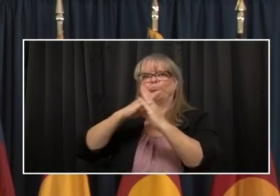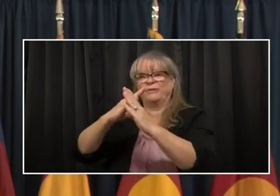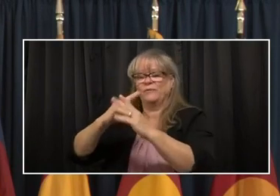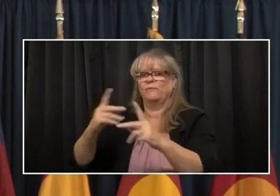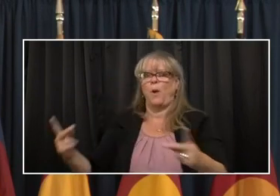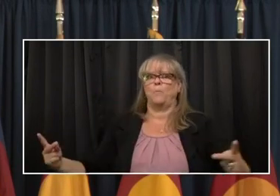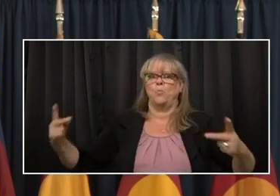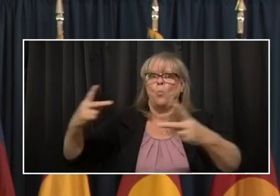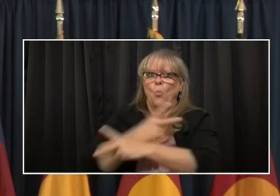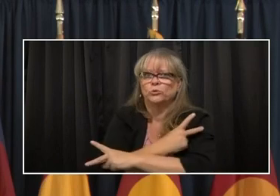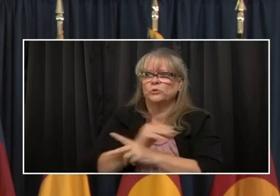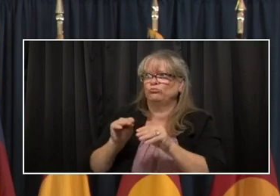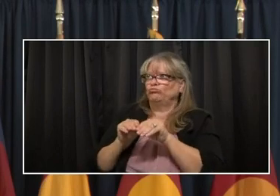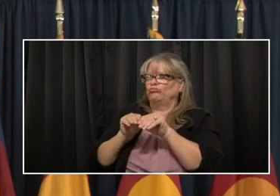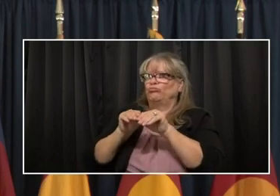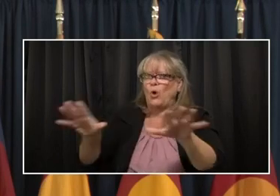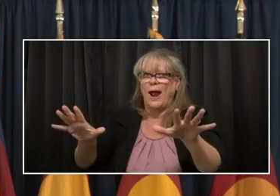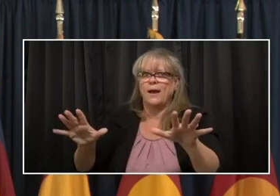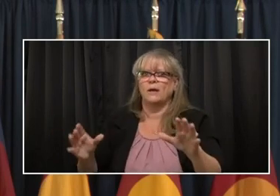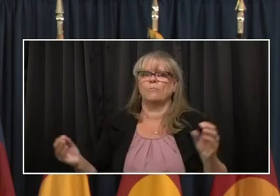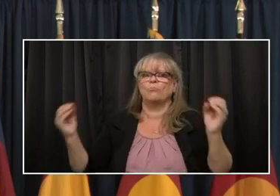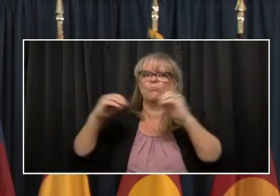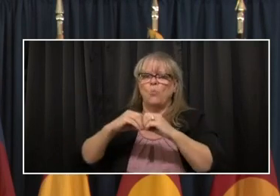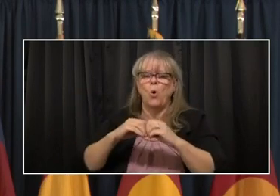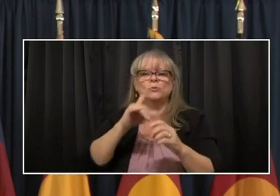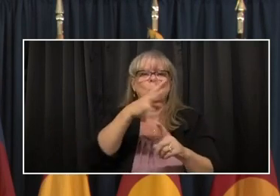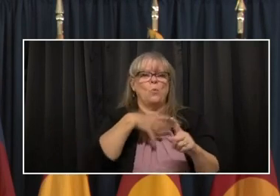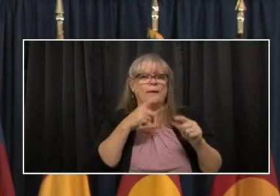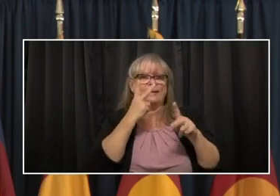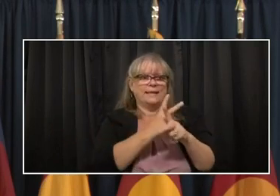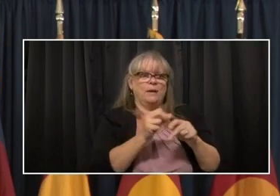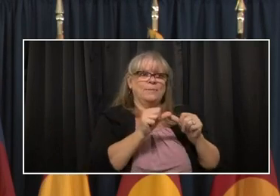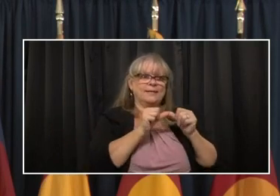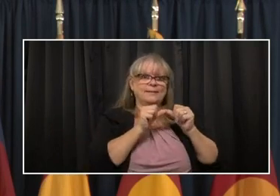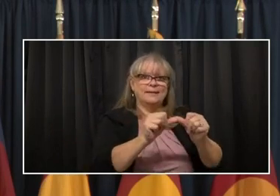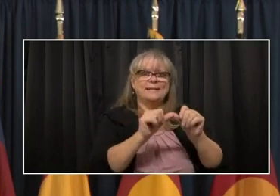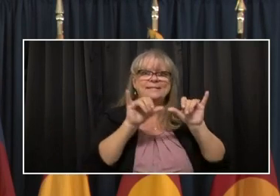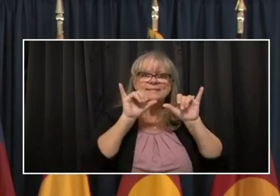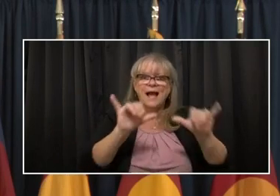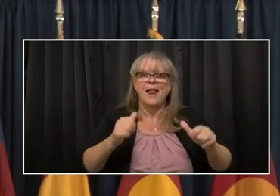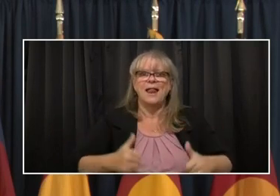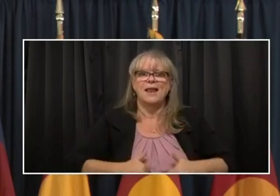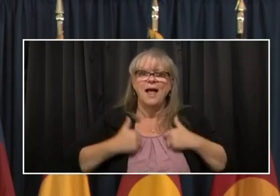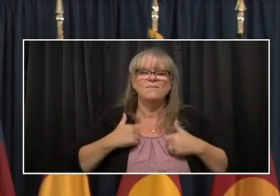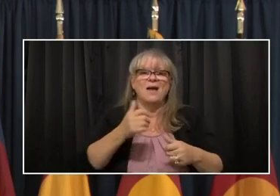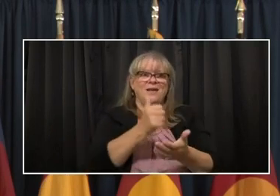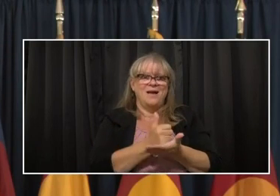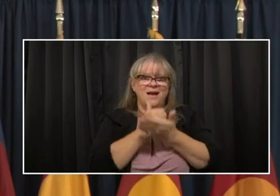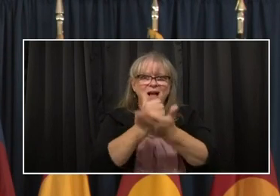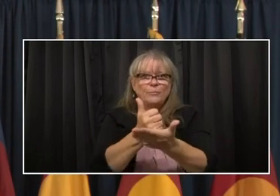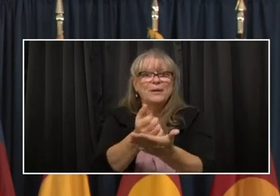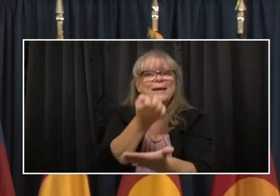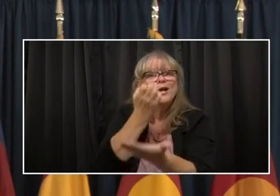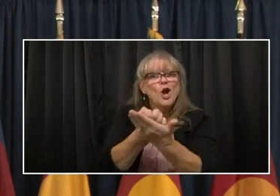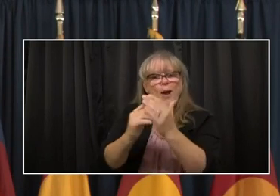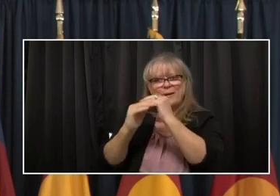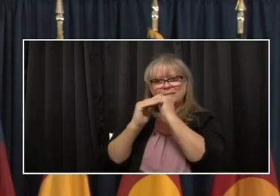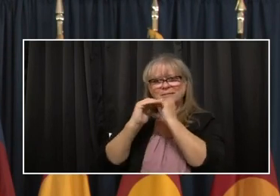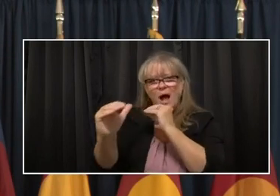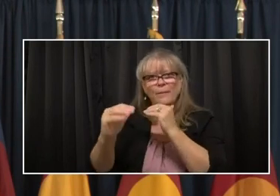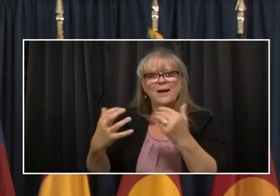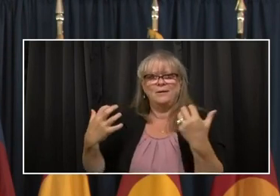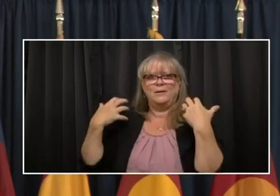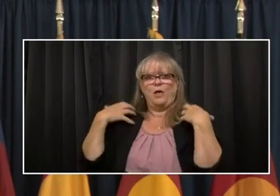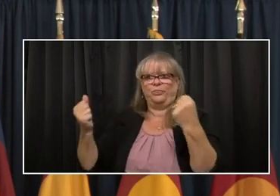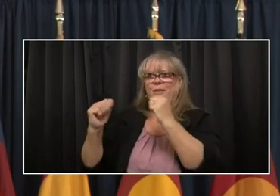have, the more we can do, the quicker our economy will recover. And we look forward to helping Coloradans get through this difficult